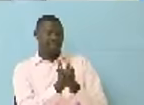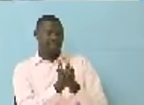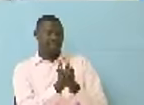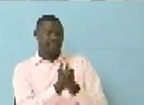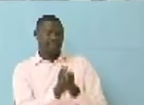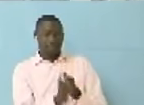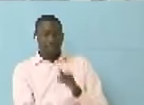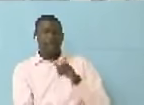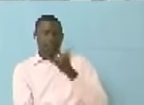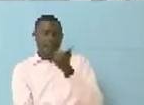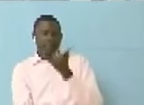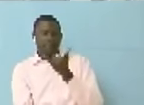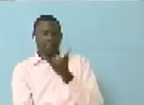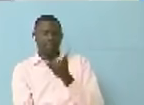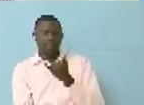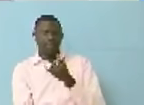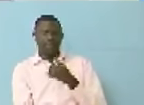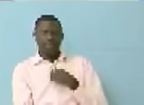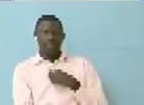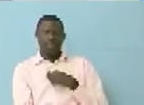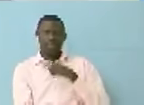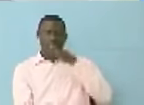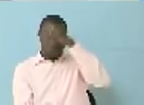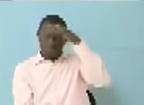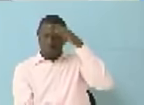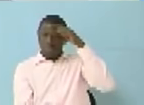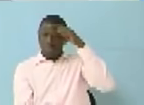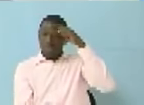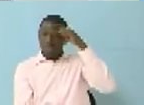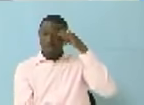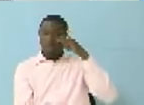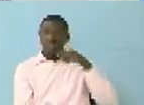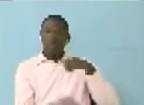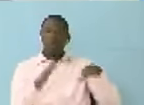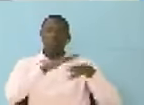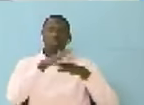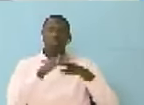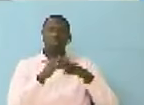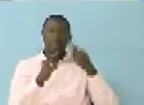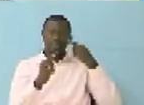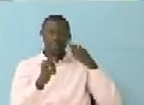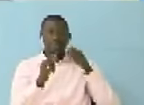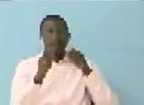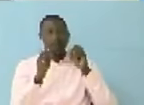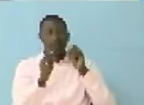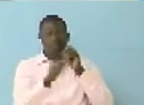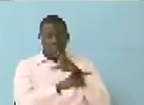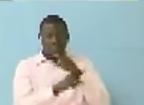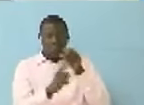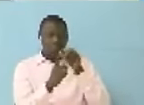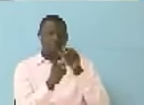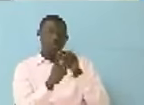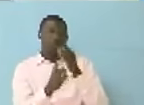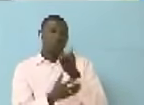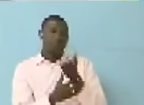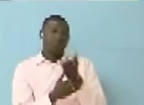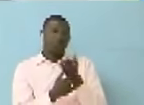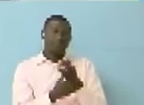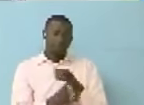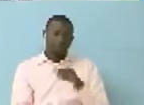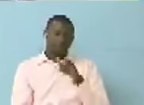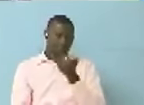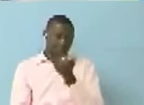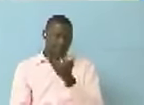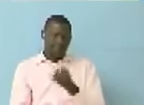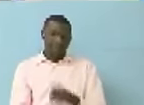Yes. Ha. It is working under his directives. Ying panelo do dogo ke gangala kangole koto. Yes.